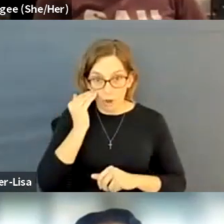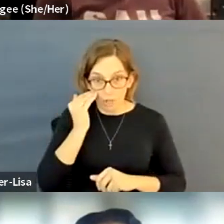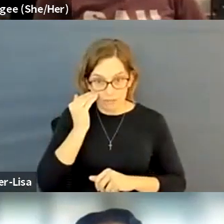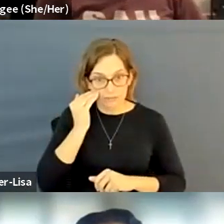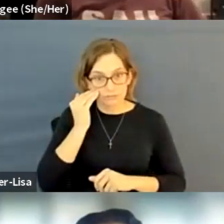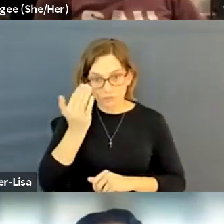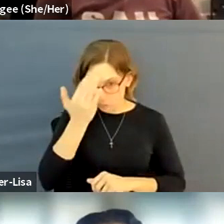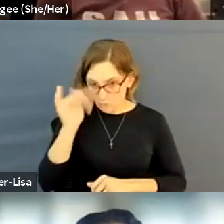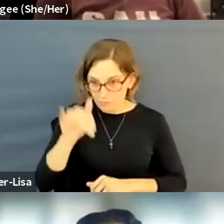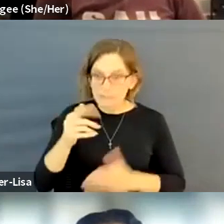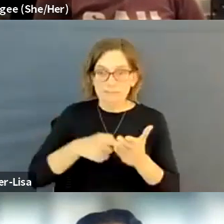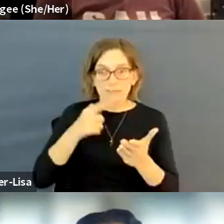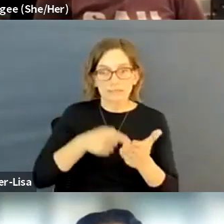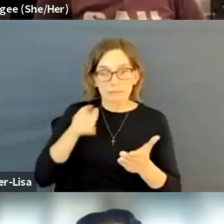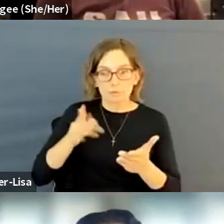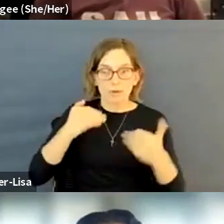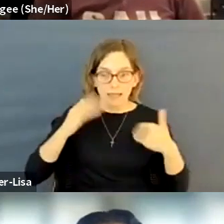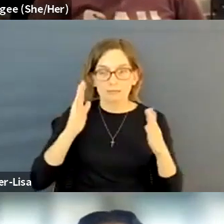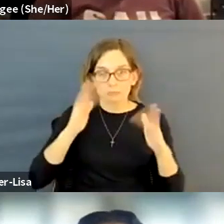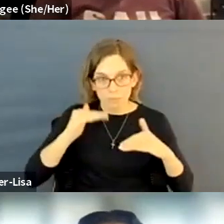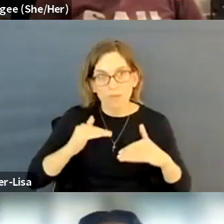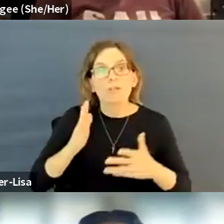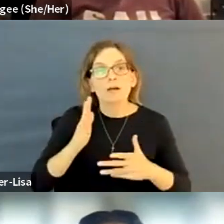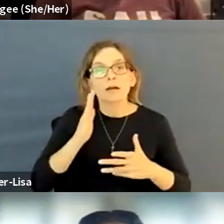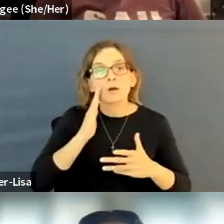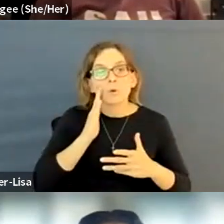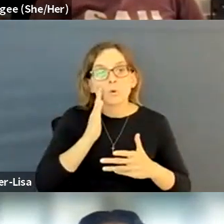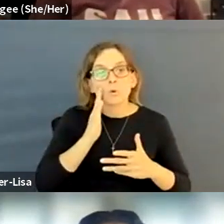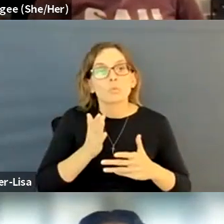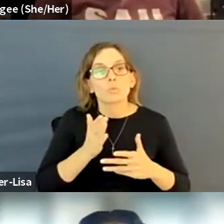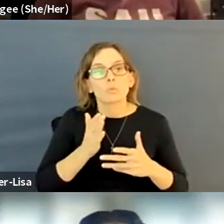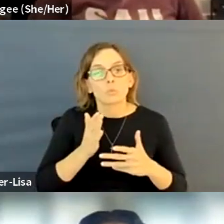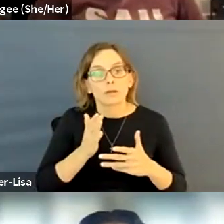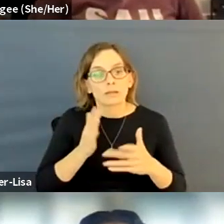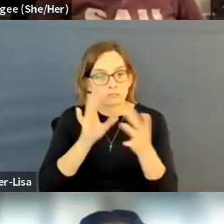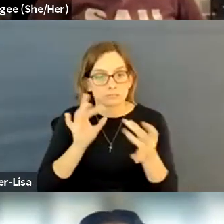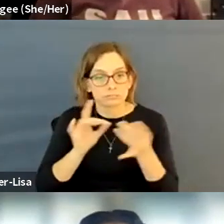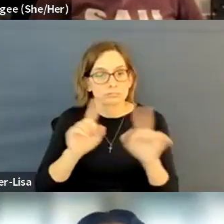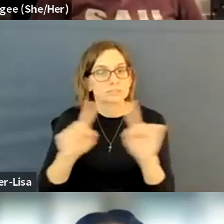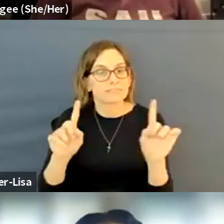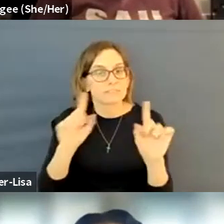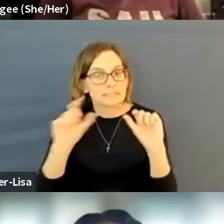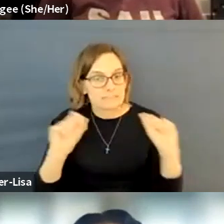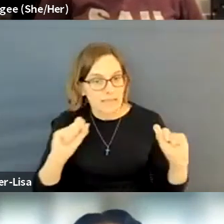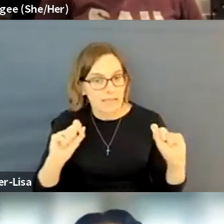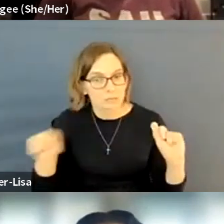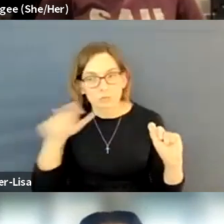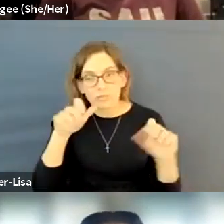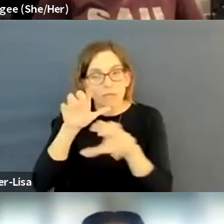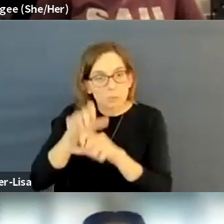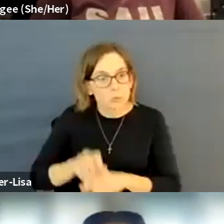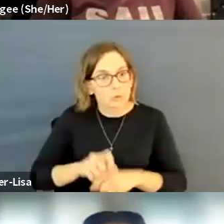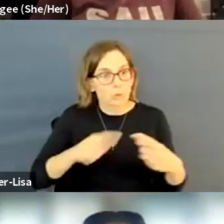to acknowledge that some of them may have trouble, and that she would go over the ways, different sounds that they might be unused to, and say, okay, so